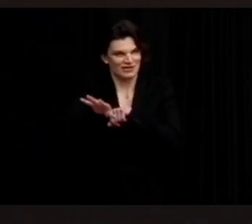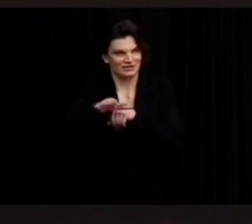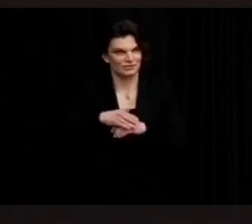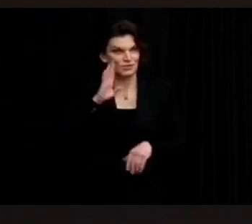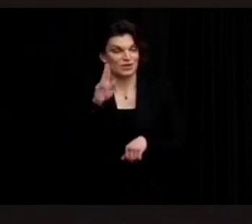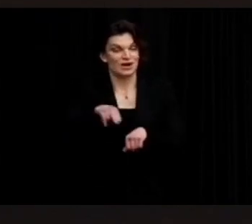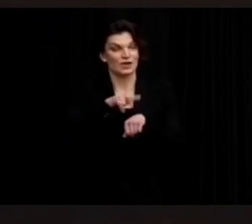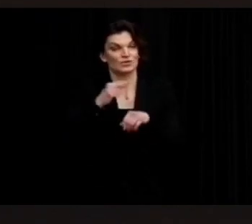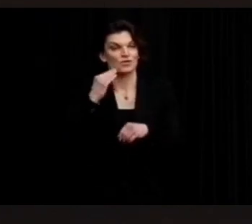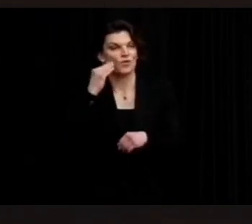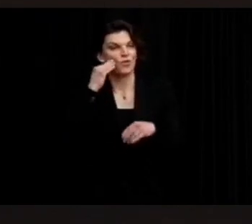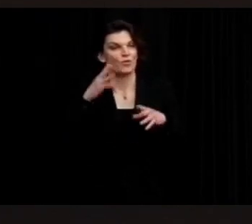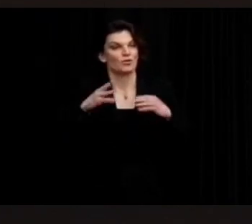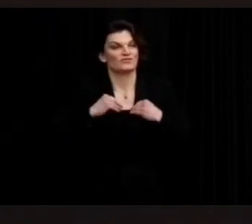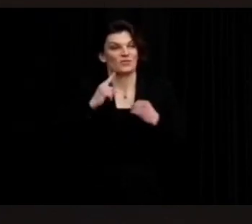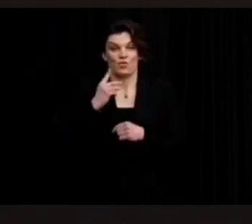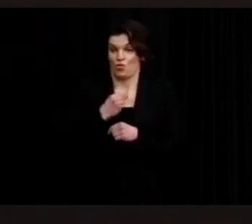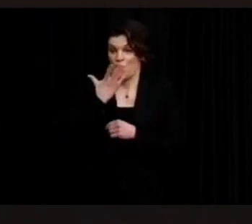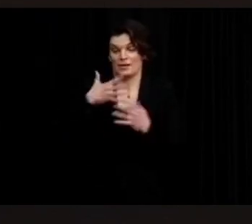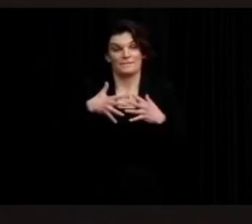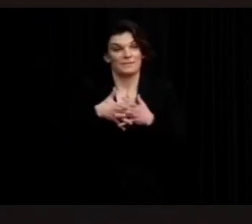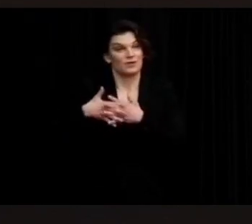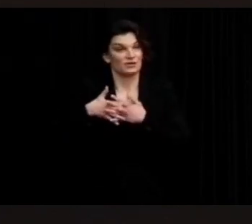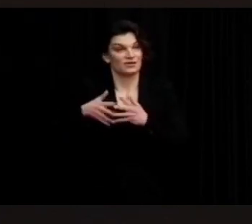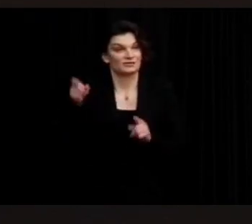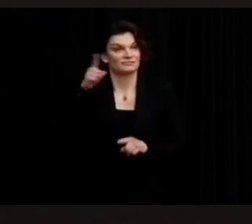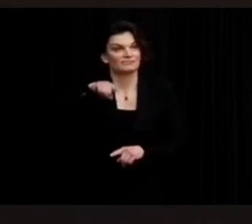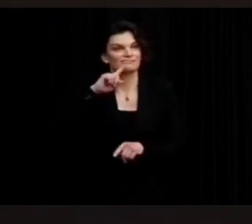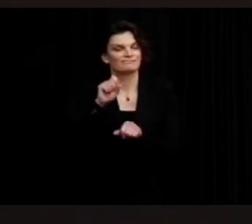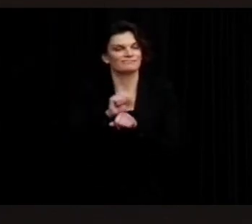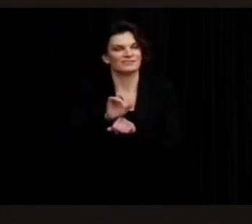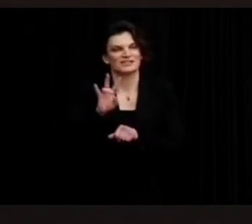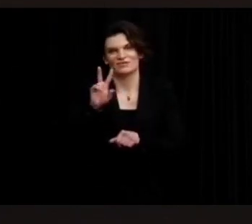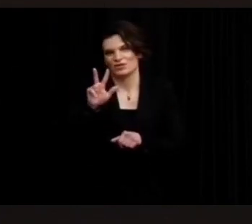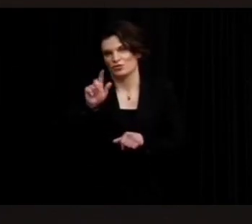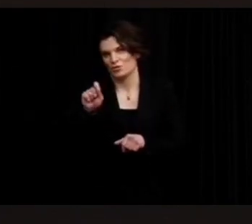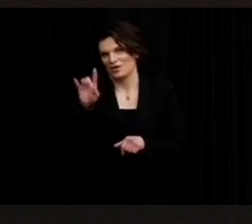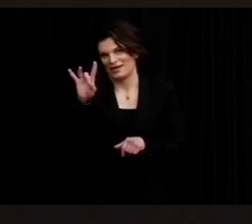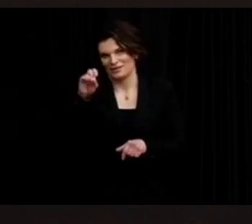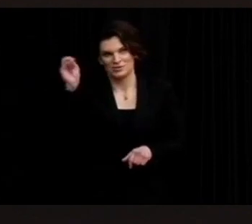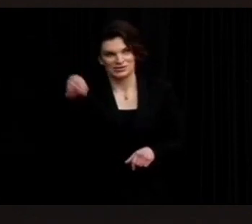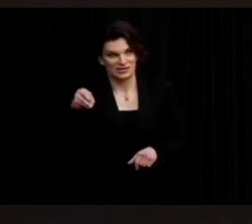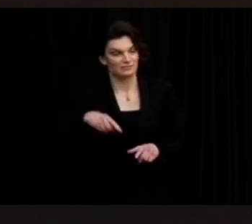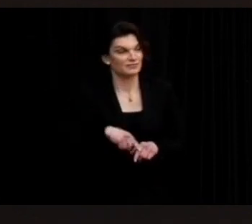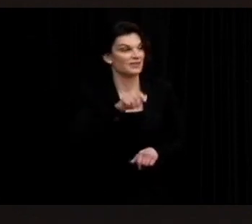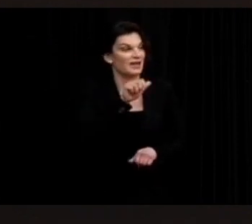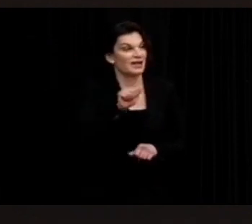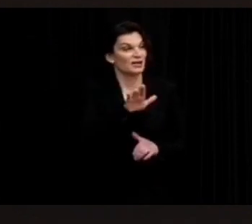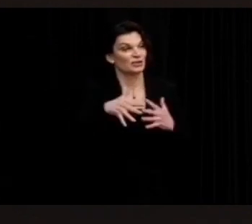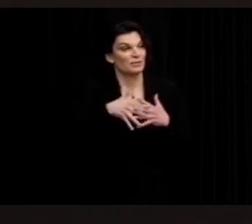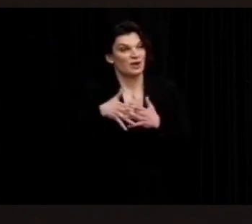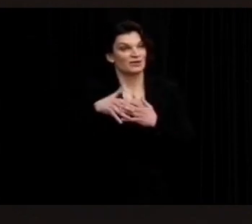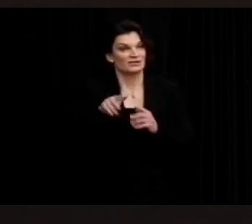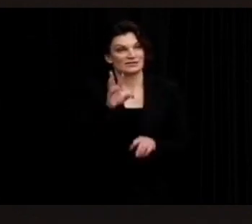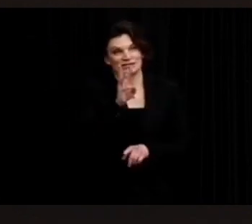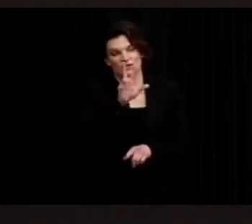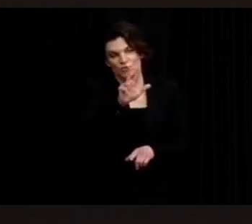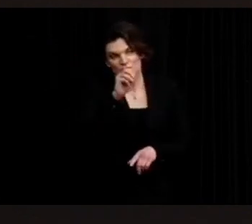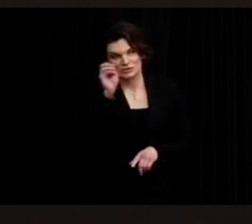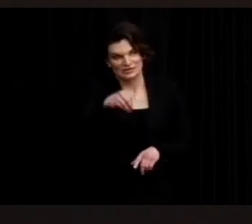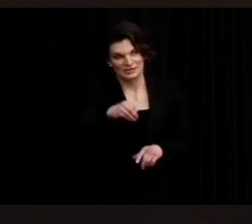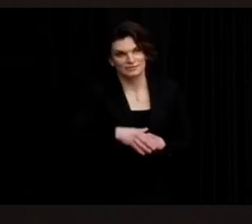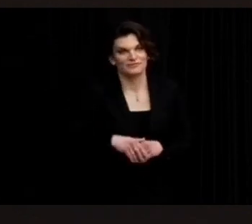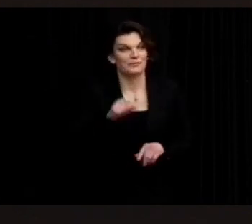national home ownership rate for white Americans is 73.8%. For Asian Americans,